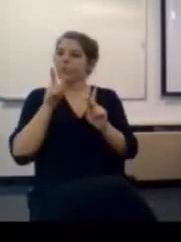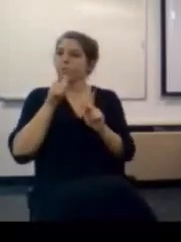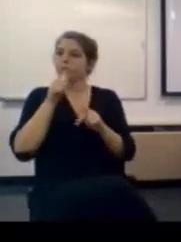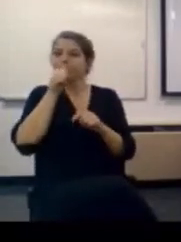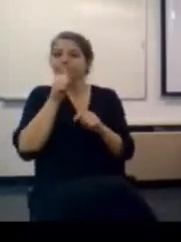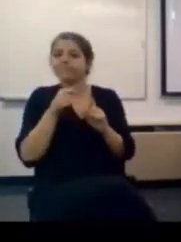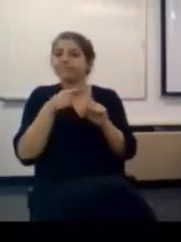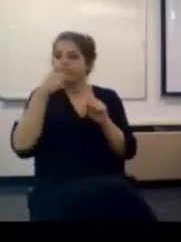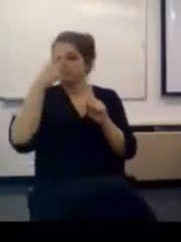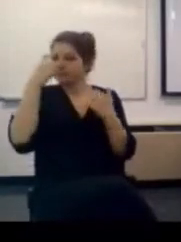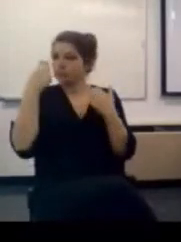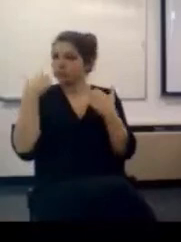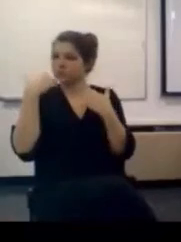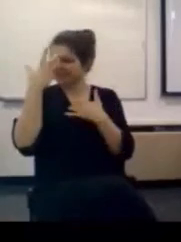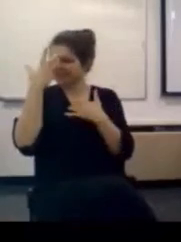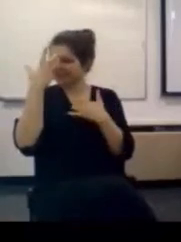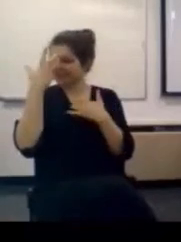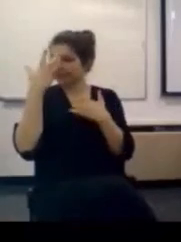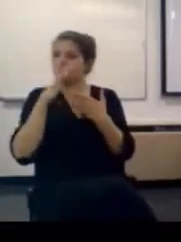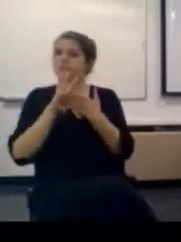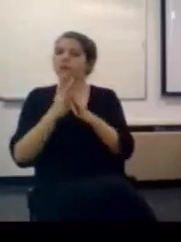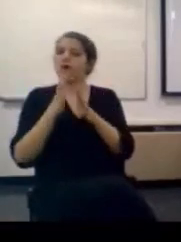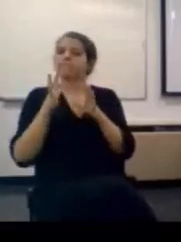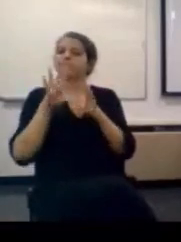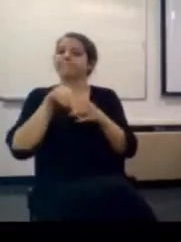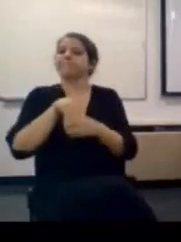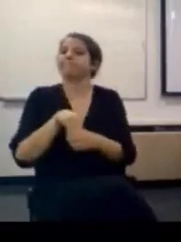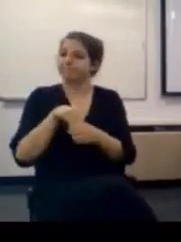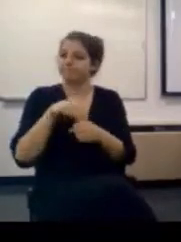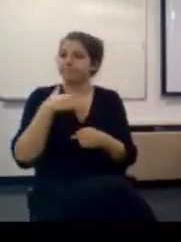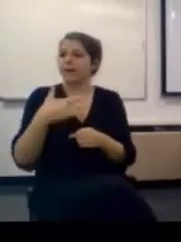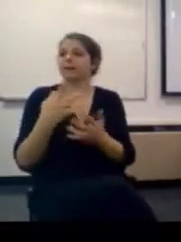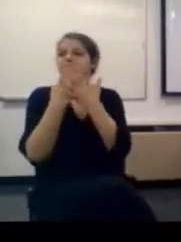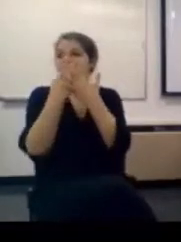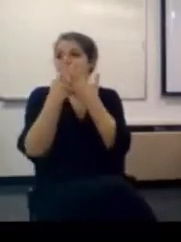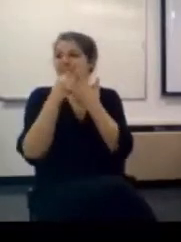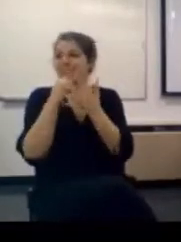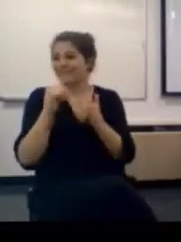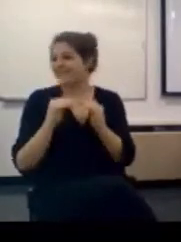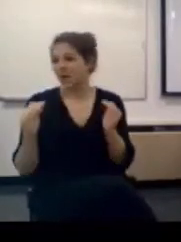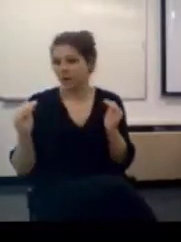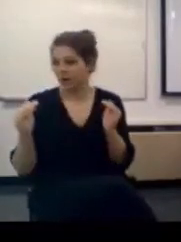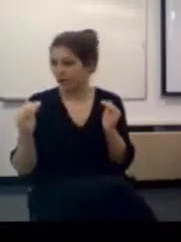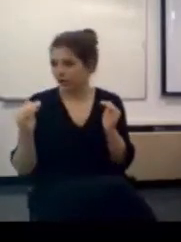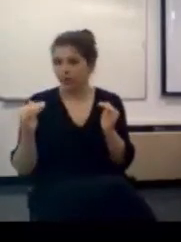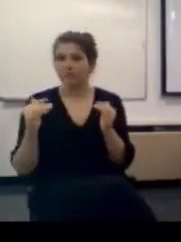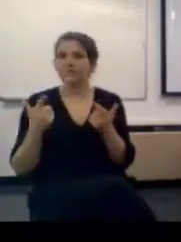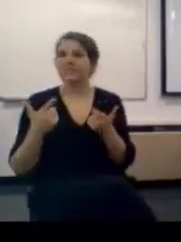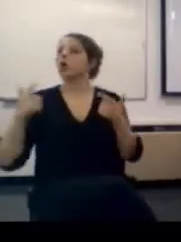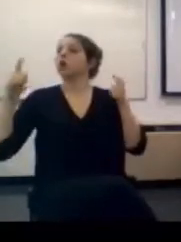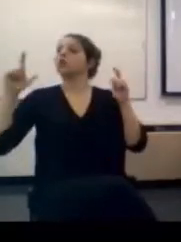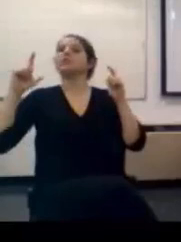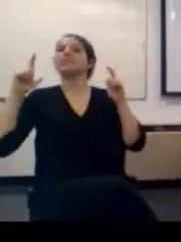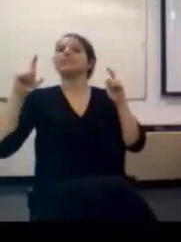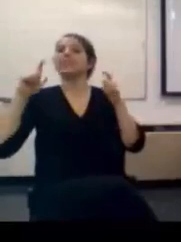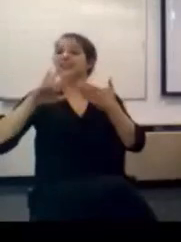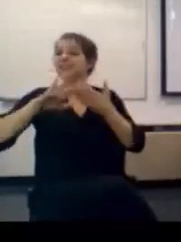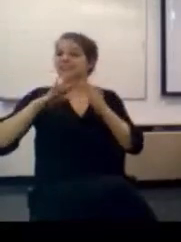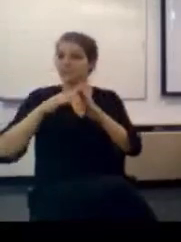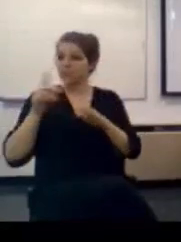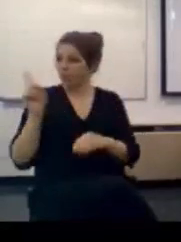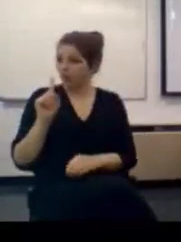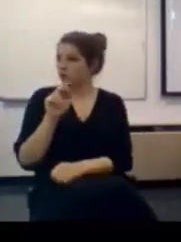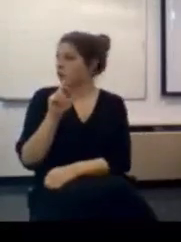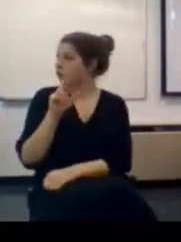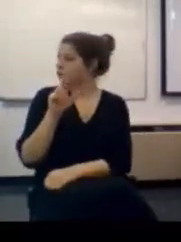that people who suffer from mental illness become funneled into the criminal justice system unfairly, right? The largest